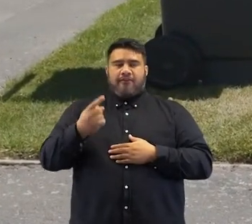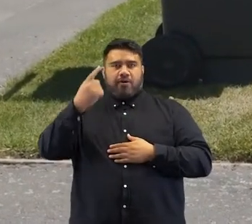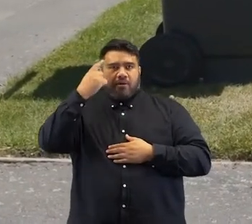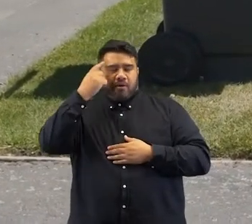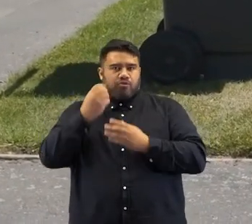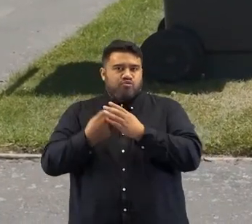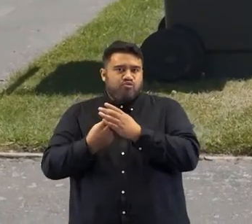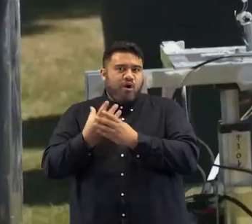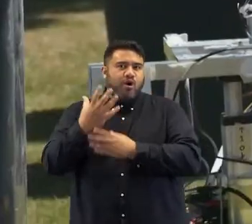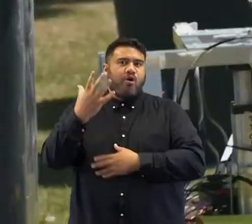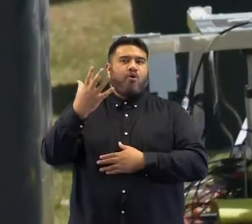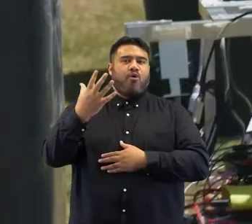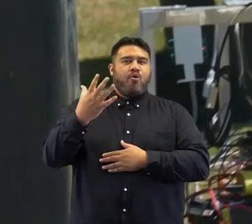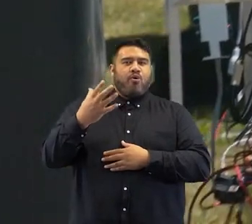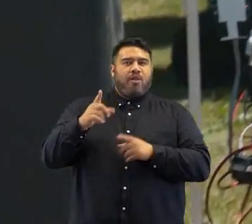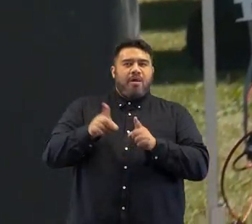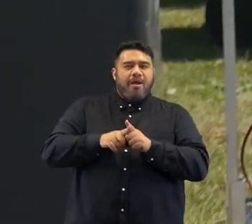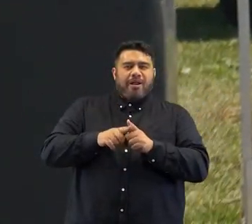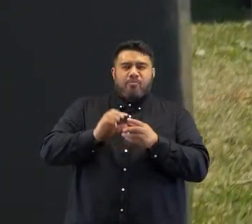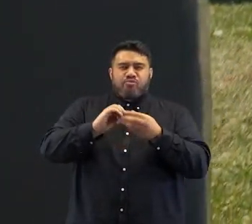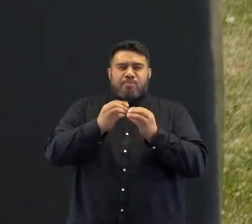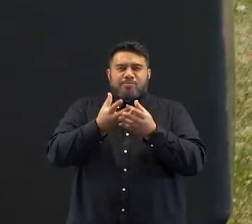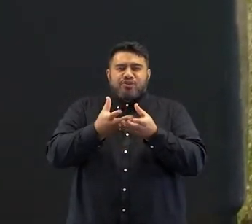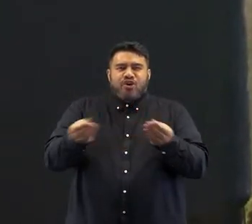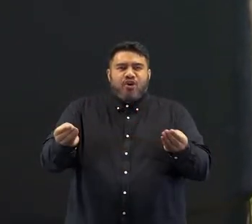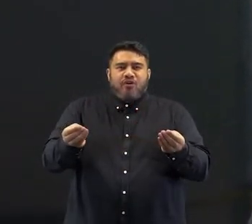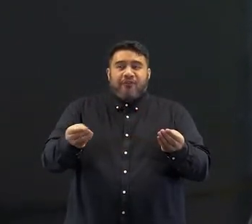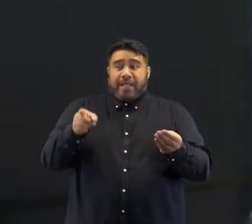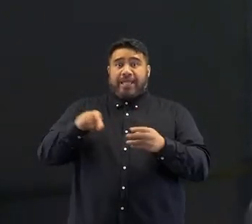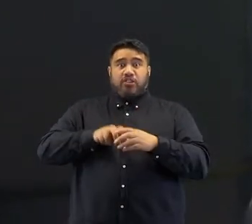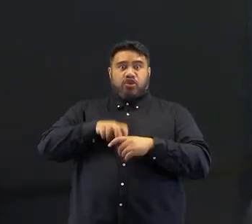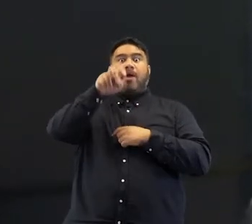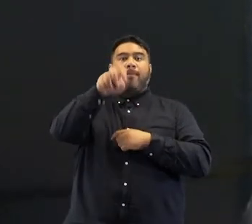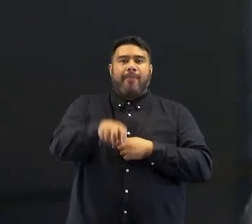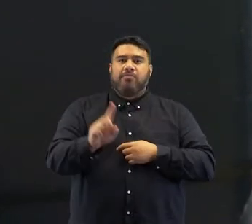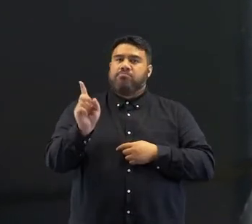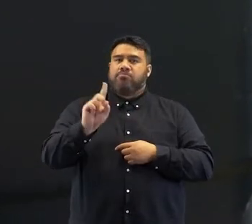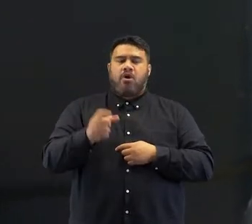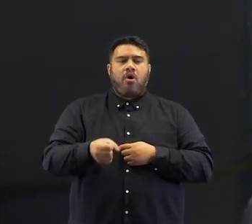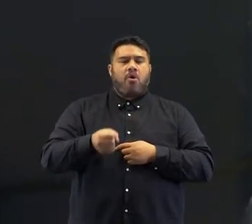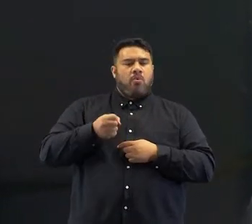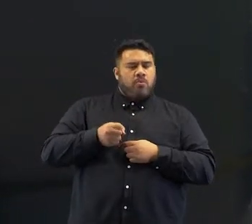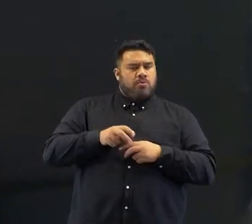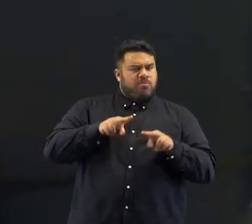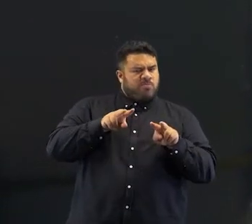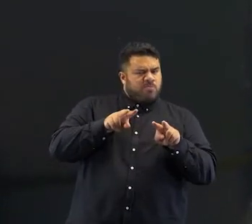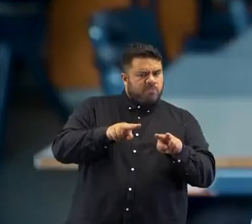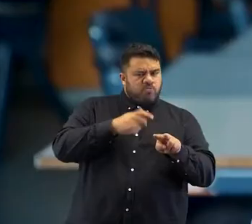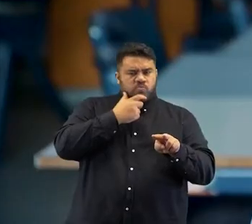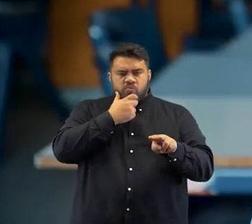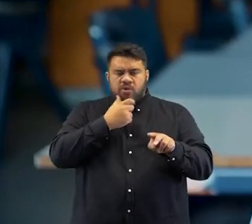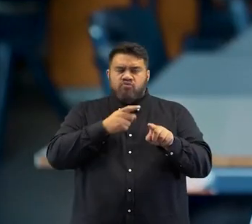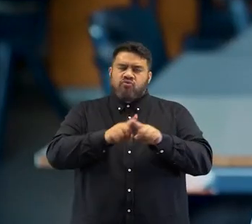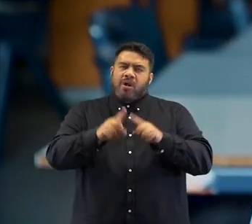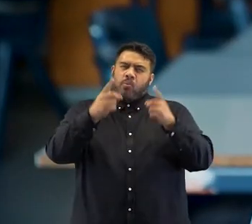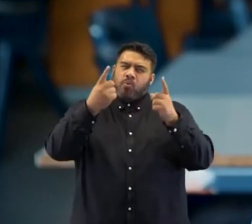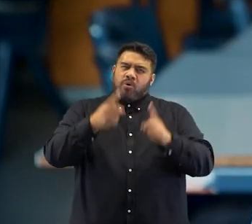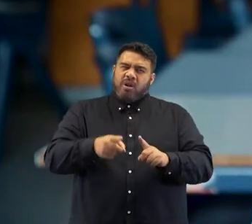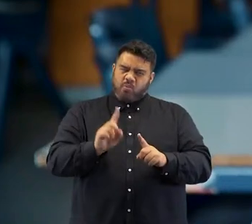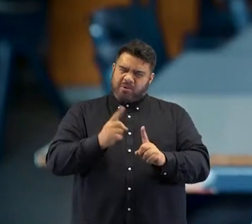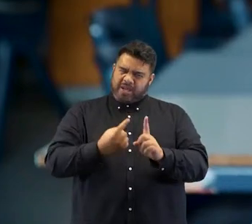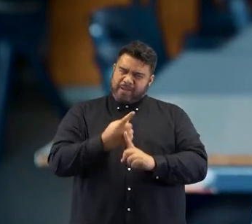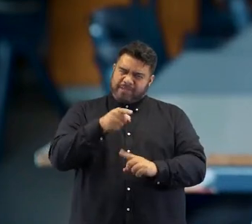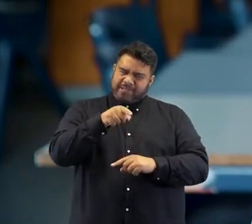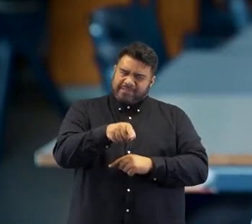with his ability to think through a problem before he attacks a problem. Instead of launching into it and trying to resolve the issue right in front of